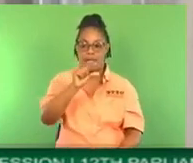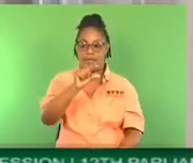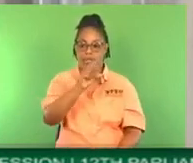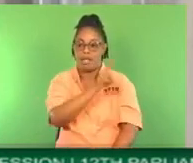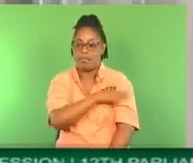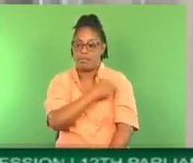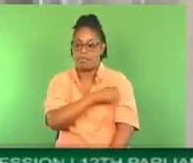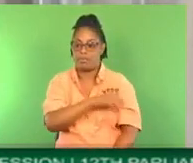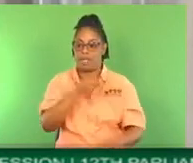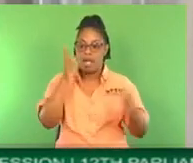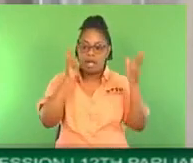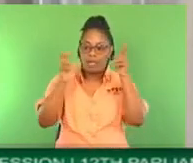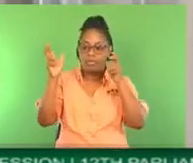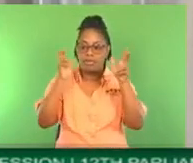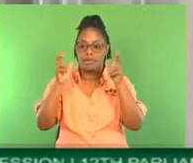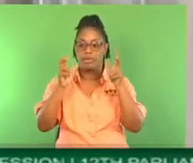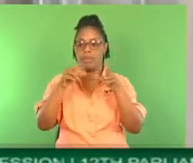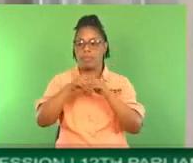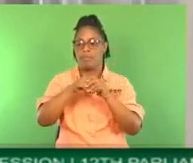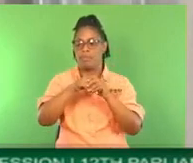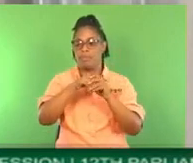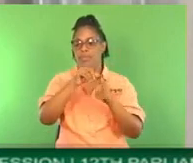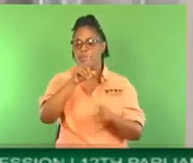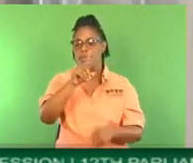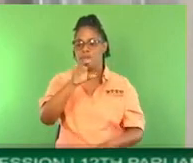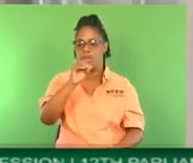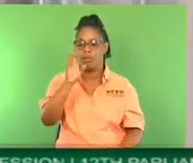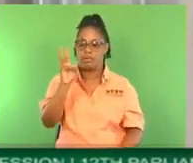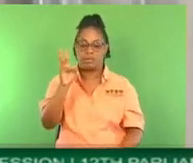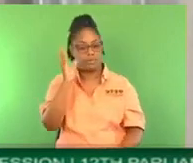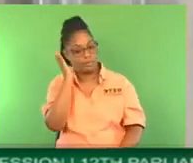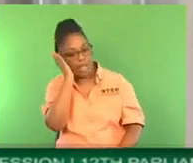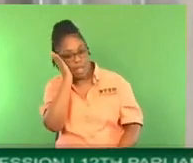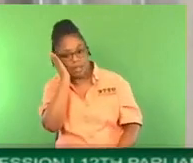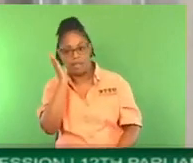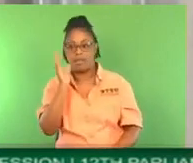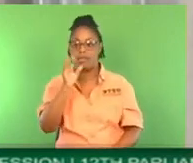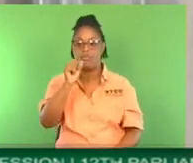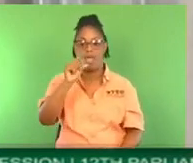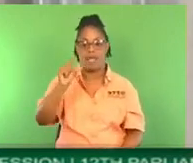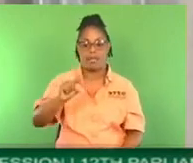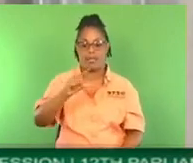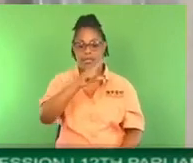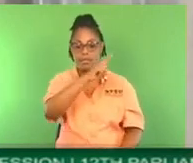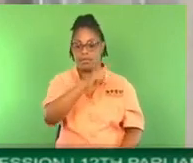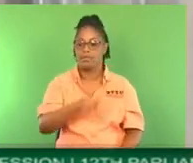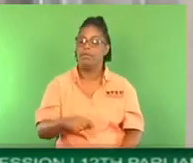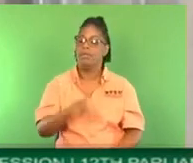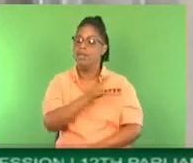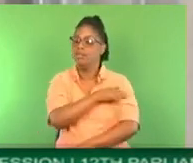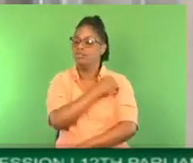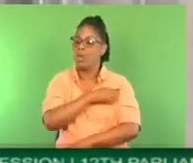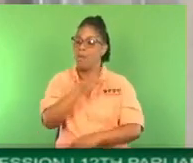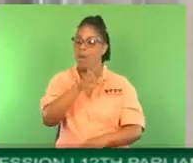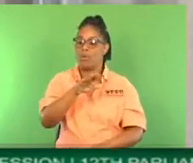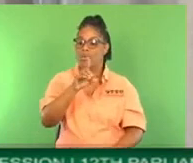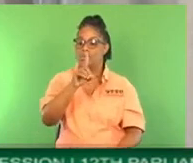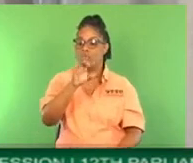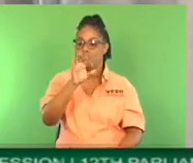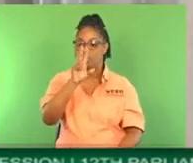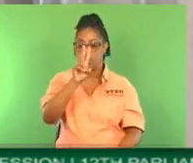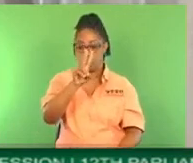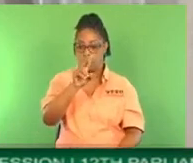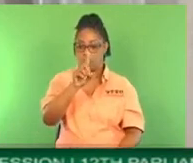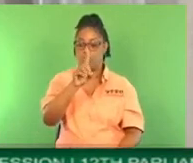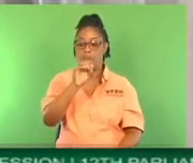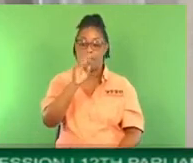in a 106-bed Sangre Grande Hospital at a cost of 1.1 billion, which is nearing completion. As I said, what my